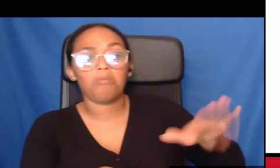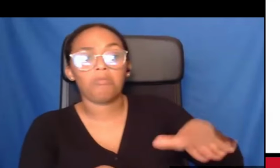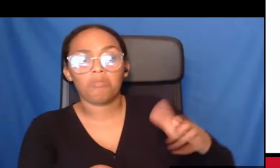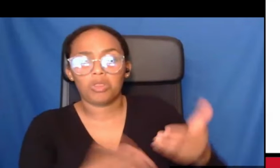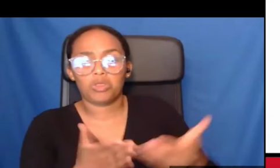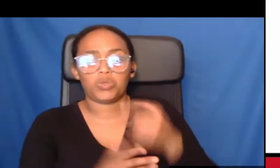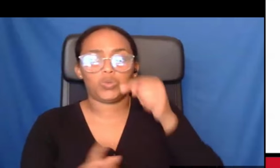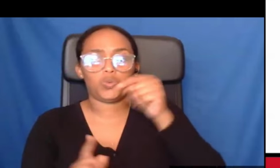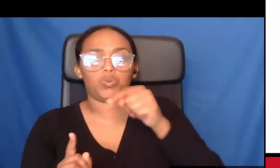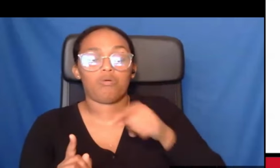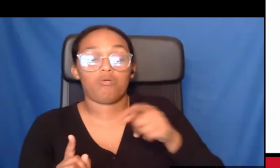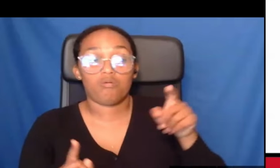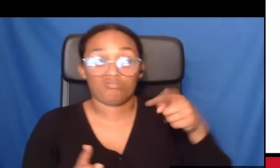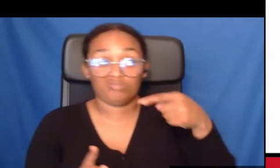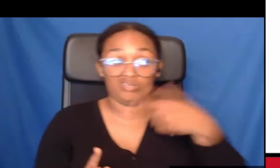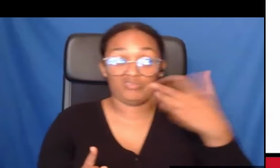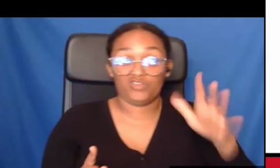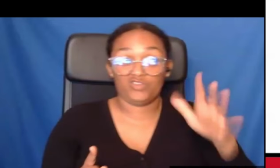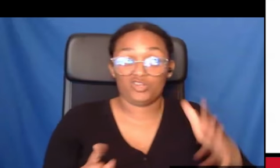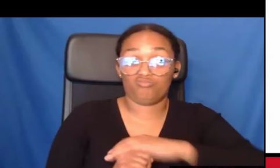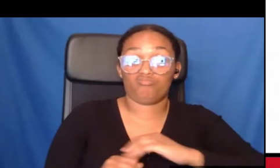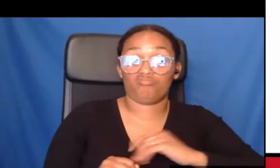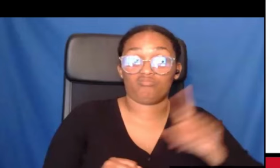is insured before you even start doing it.